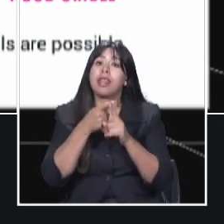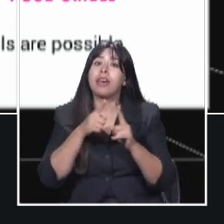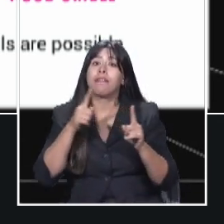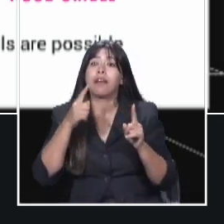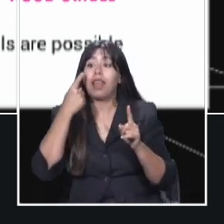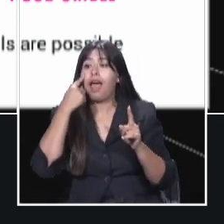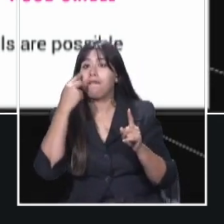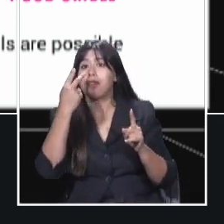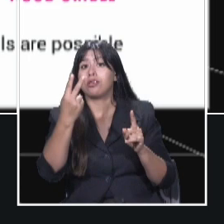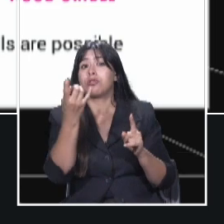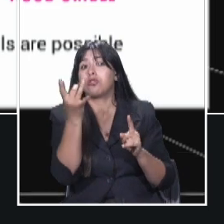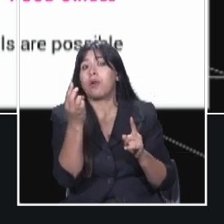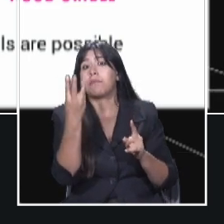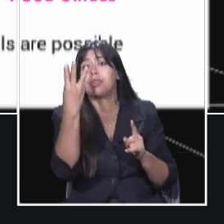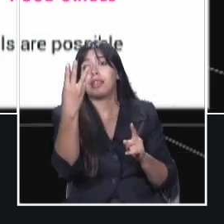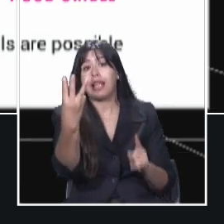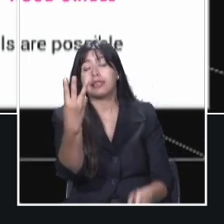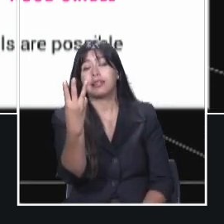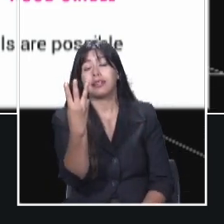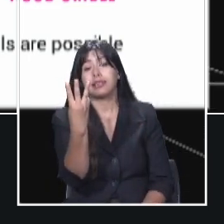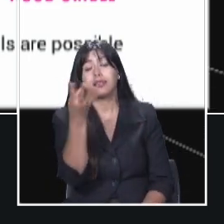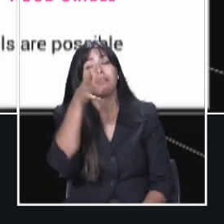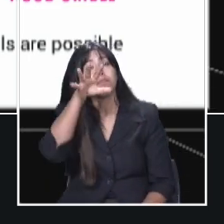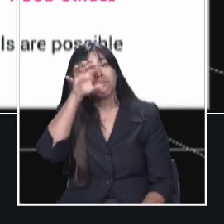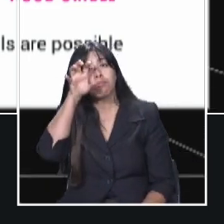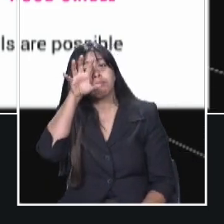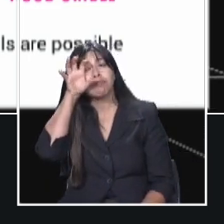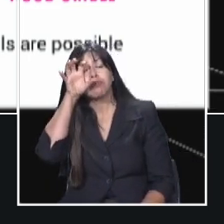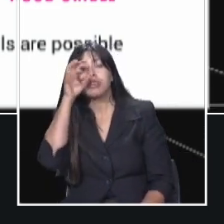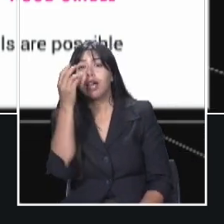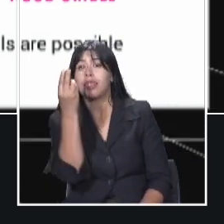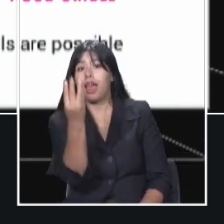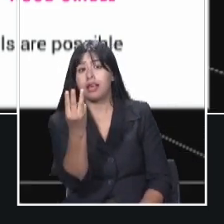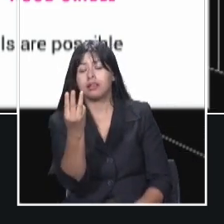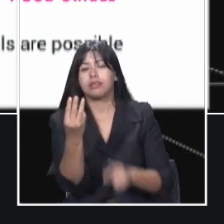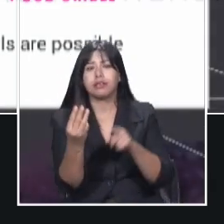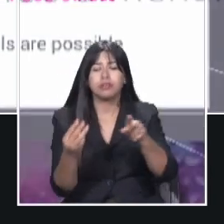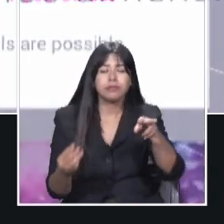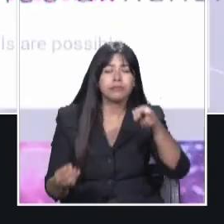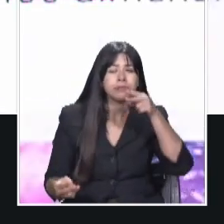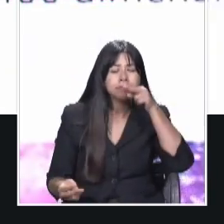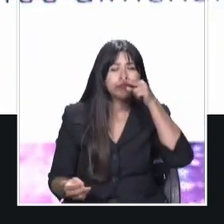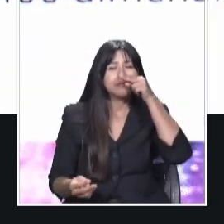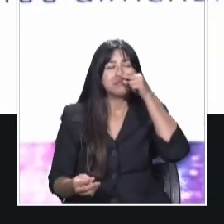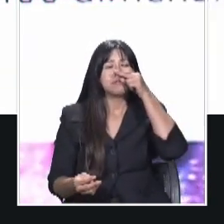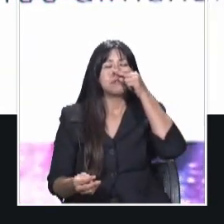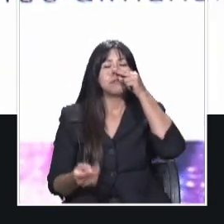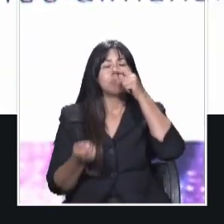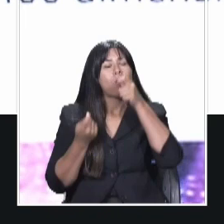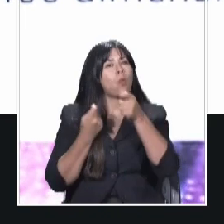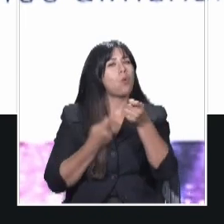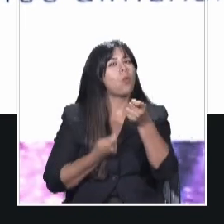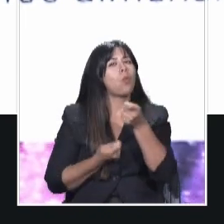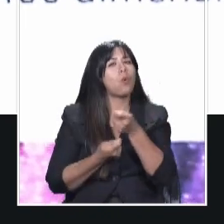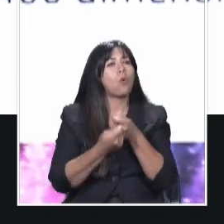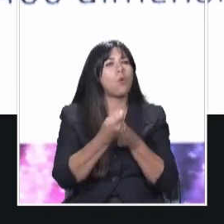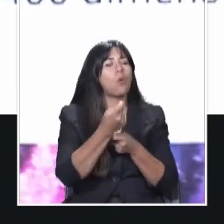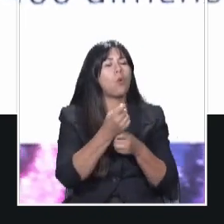three. So the smell is a much more complicated business. So it's a very hard